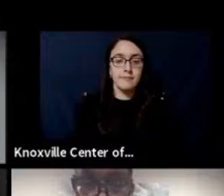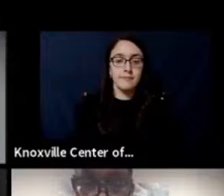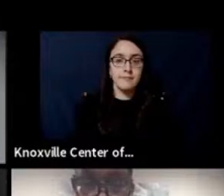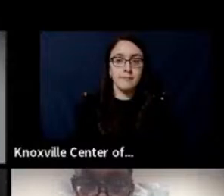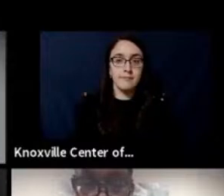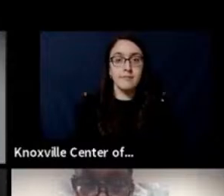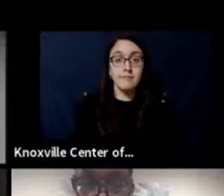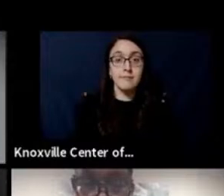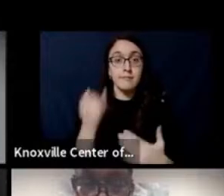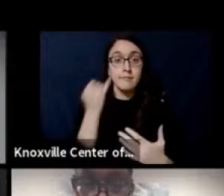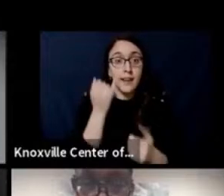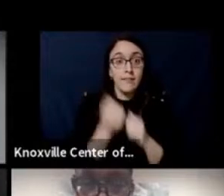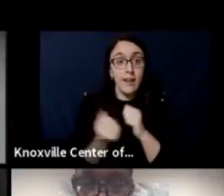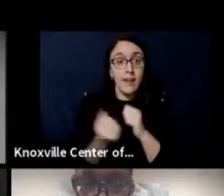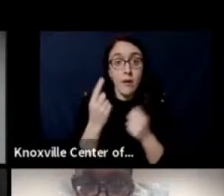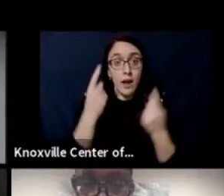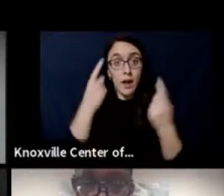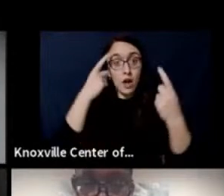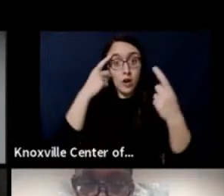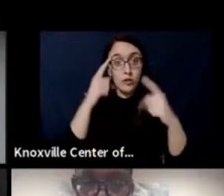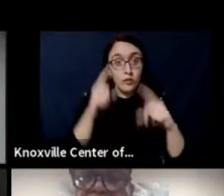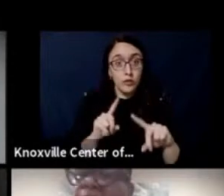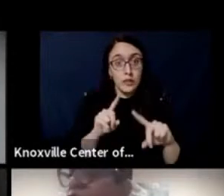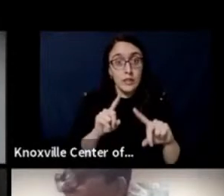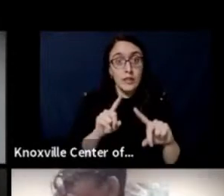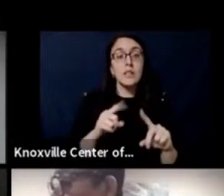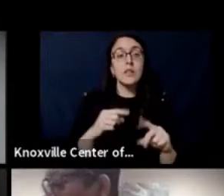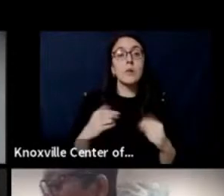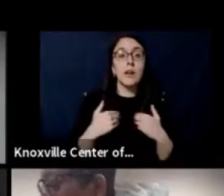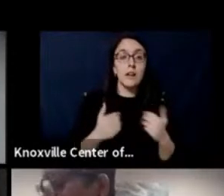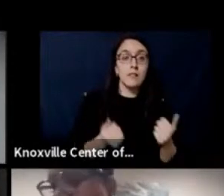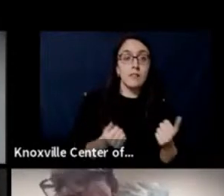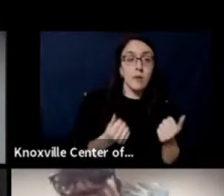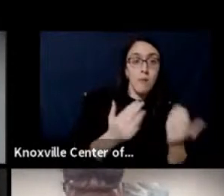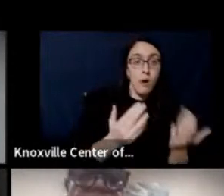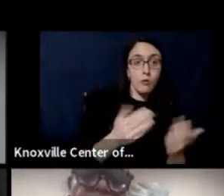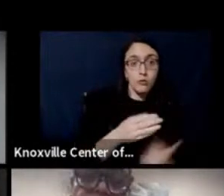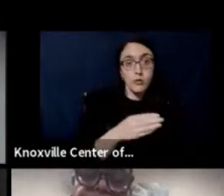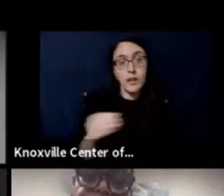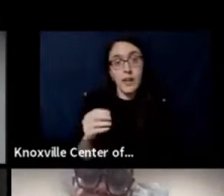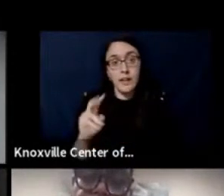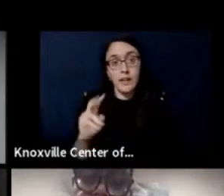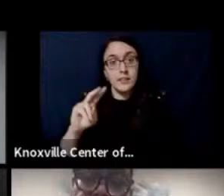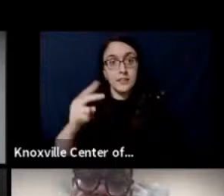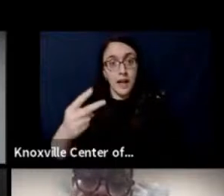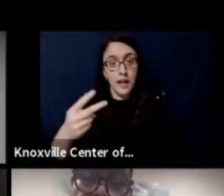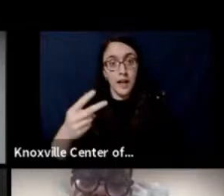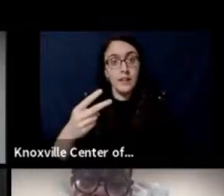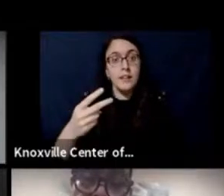So if everybody's in agreement with that, we have a motion and a second for